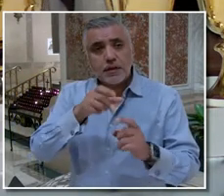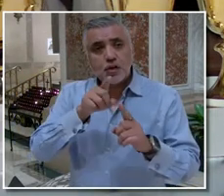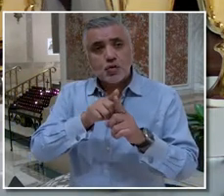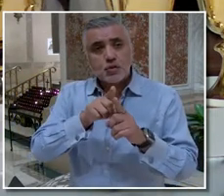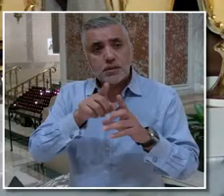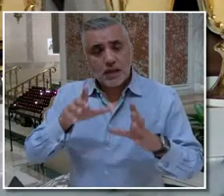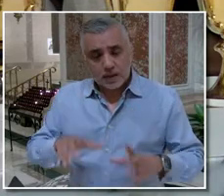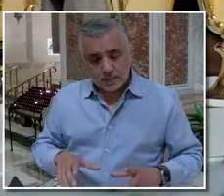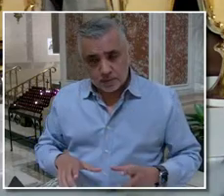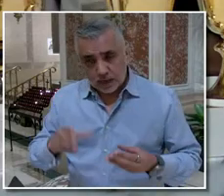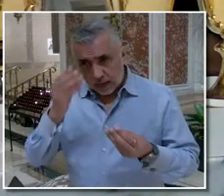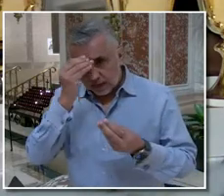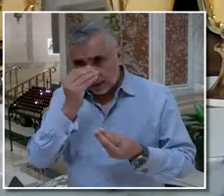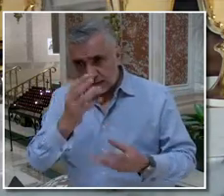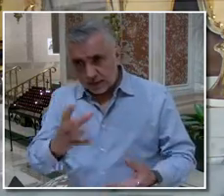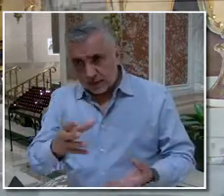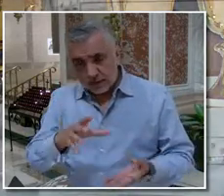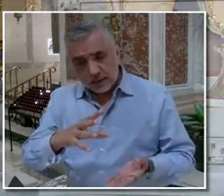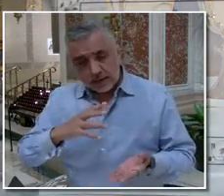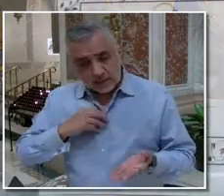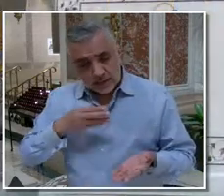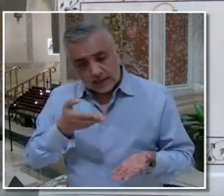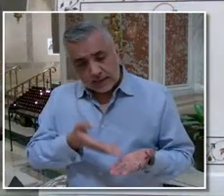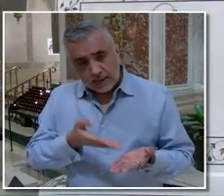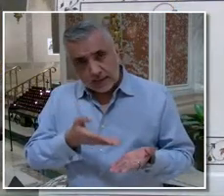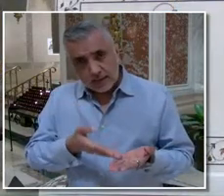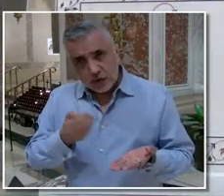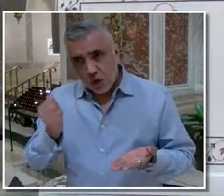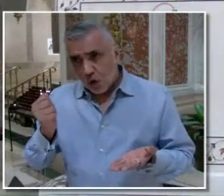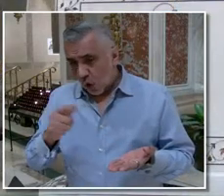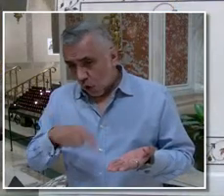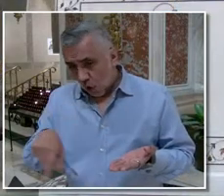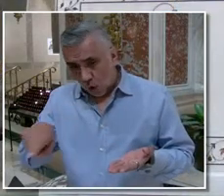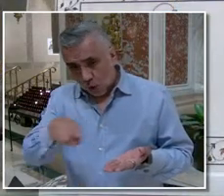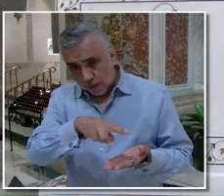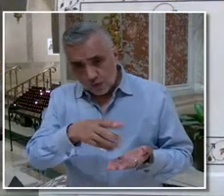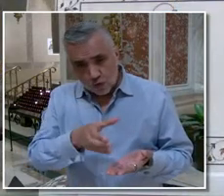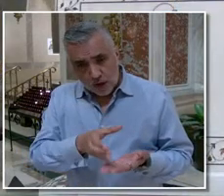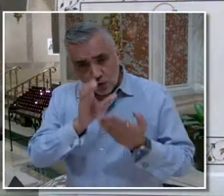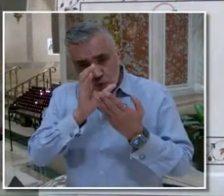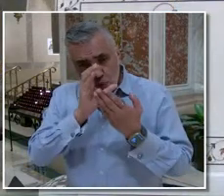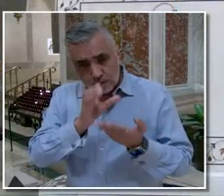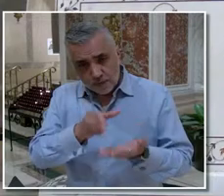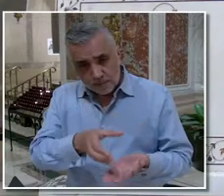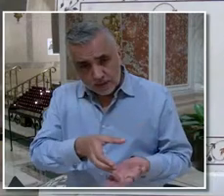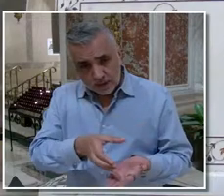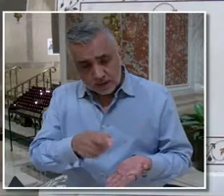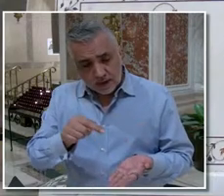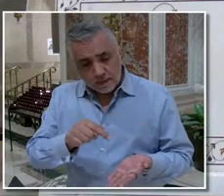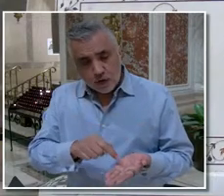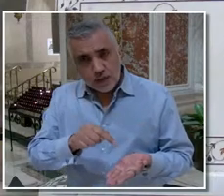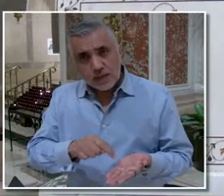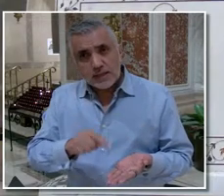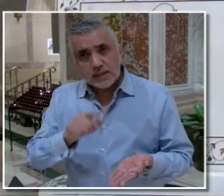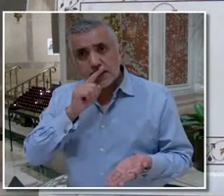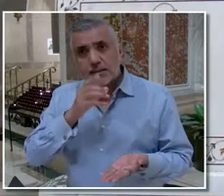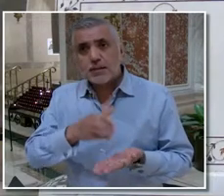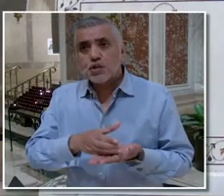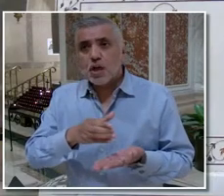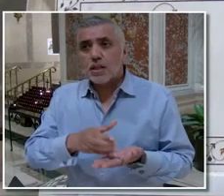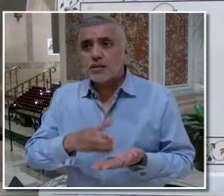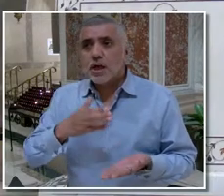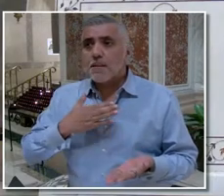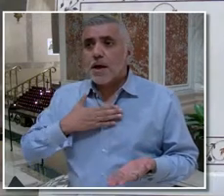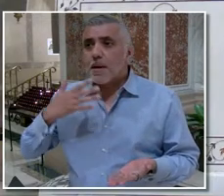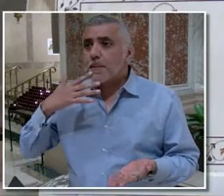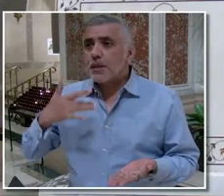his disciples, saying, "Take this, all of you, and drink from it, for this is the chalice of